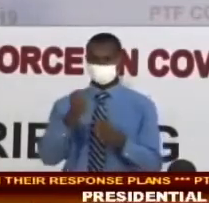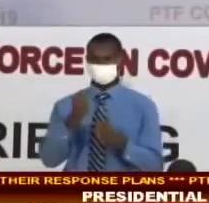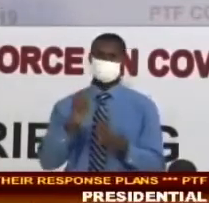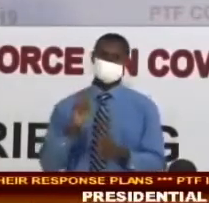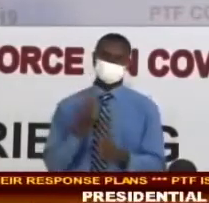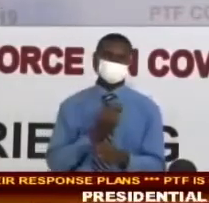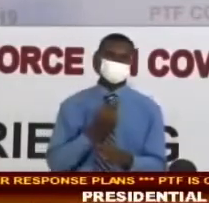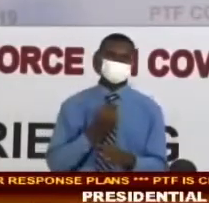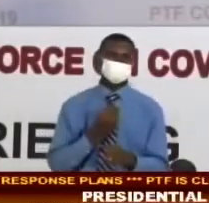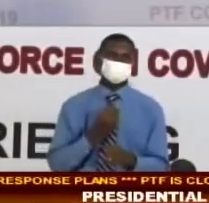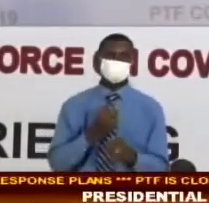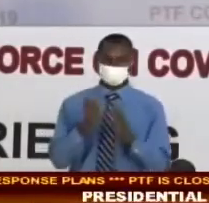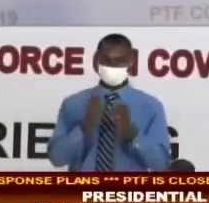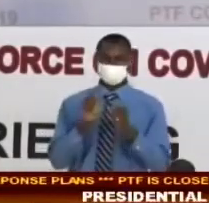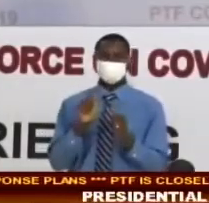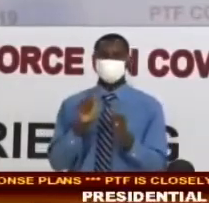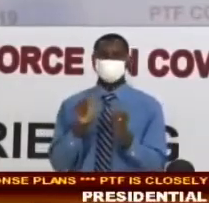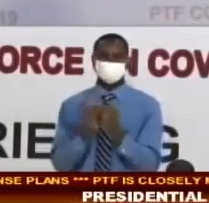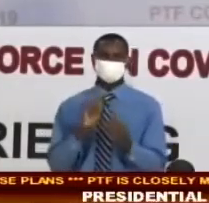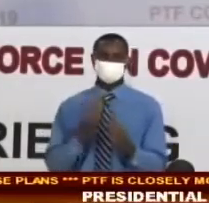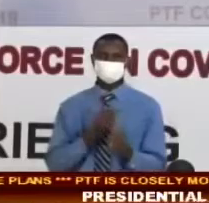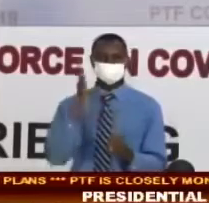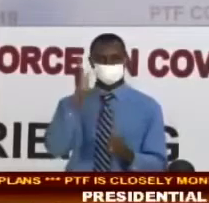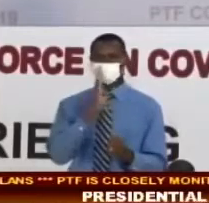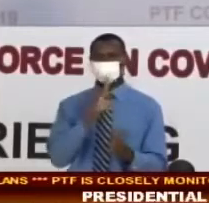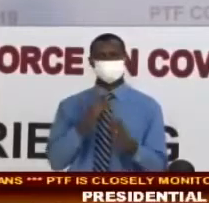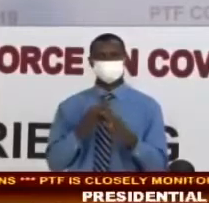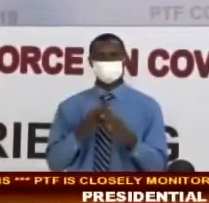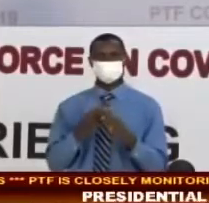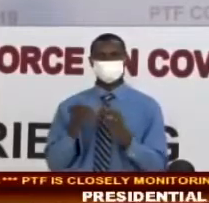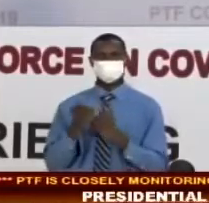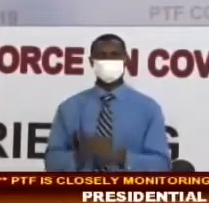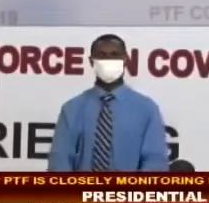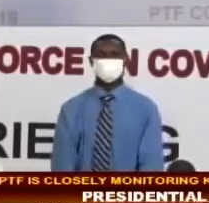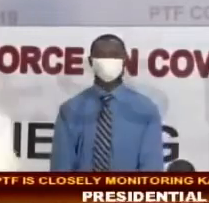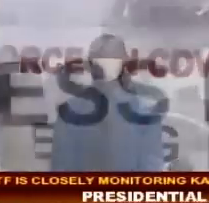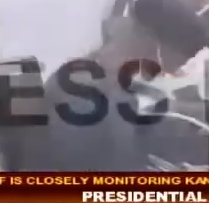us while this will last. It will be short, by God's grace. Thank you.